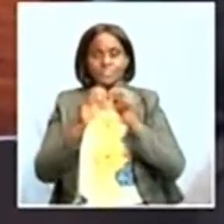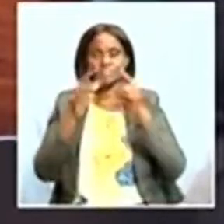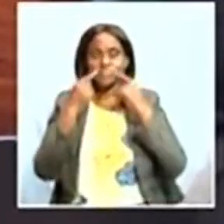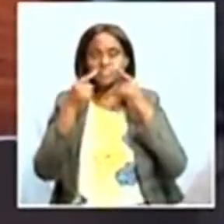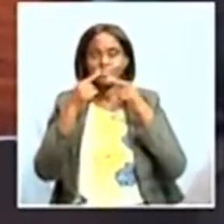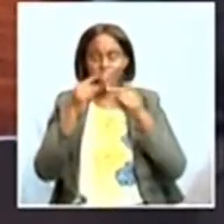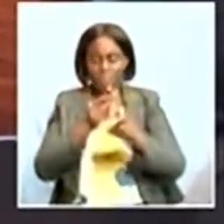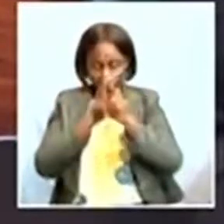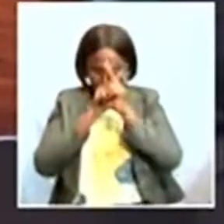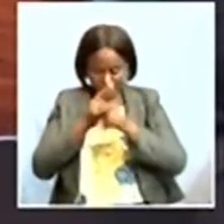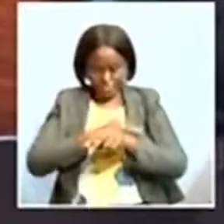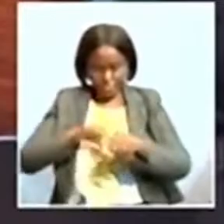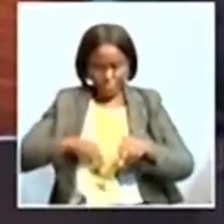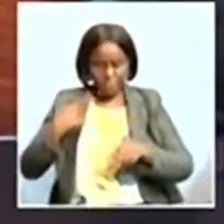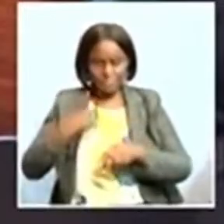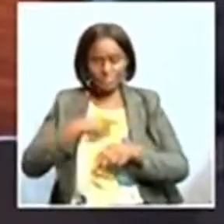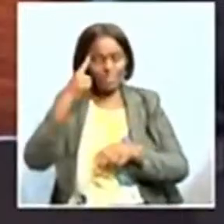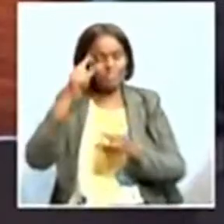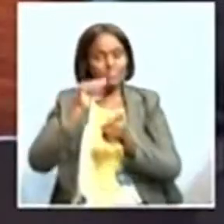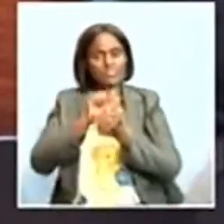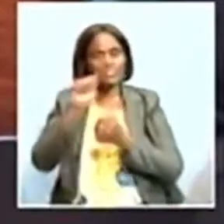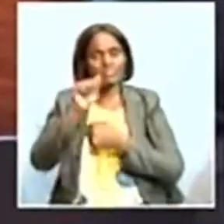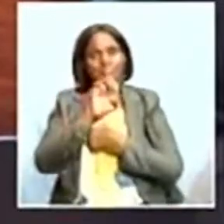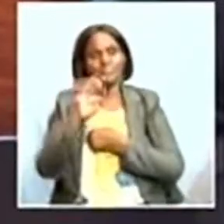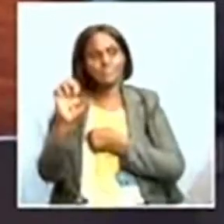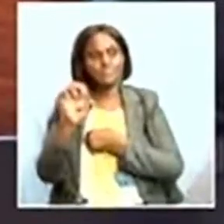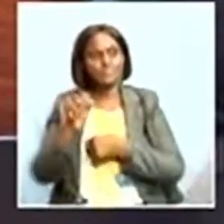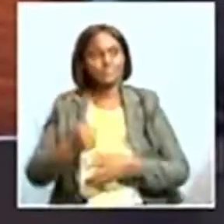The Honorable Member for Solwezi East.